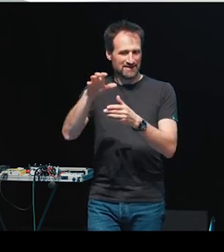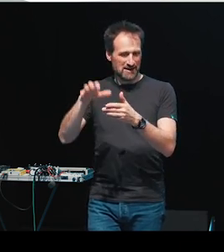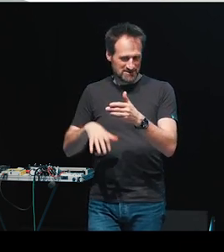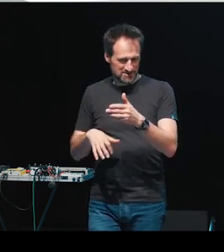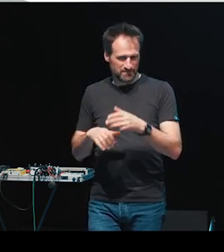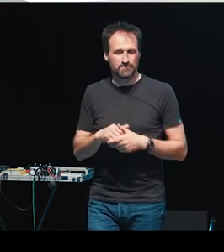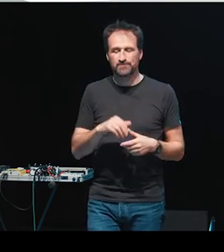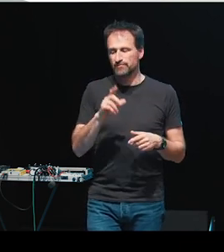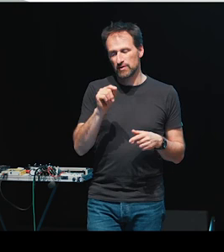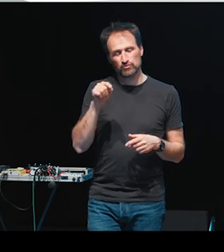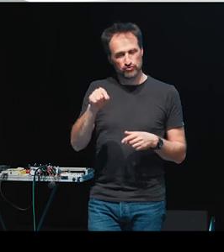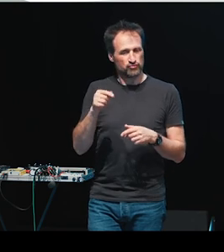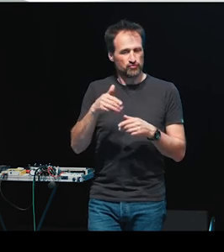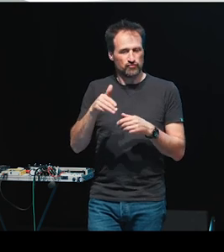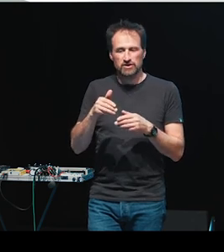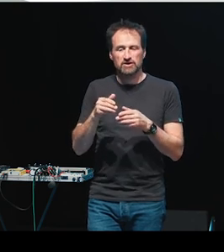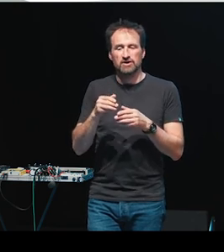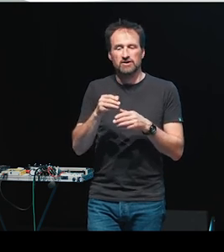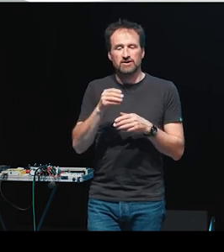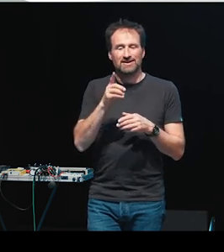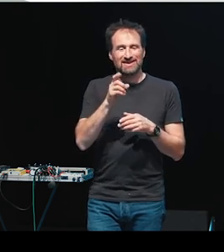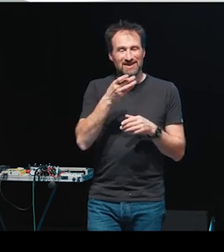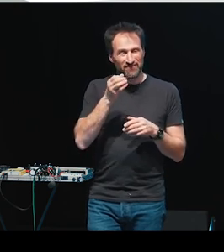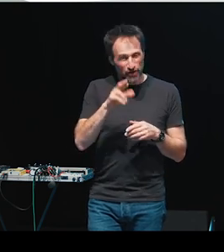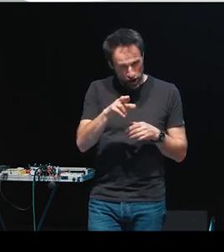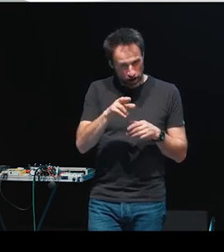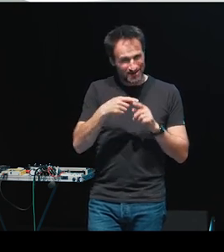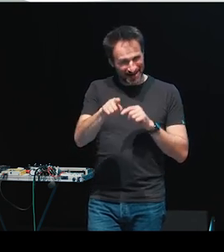both the defer directive and the stream directive in the same query.